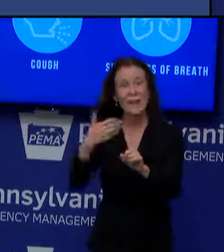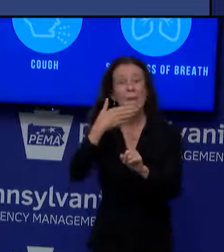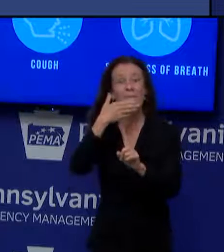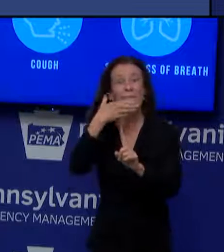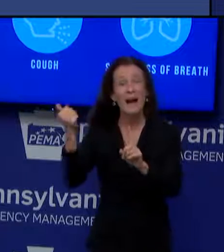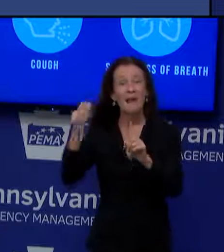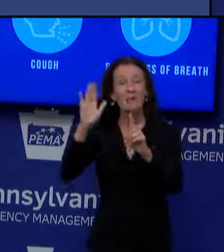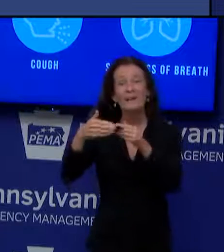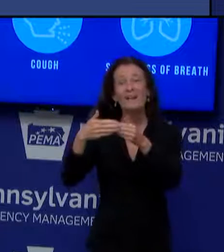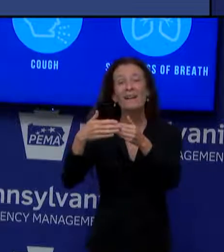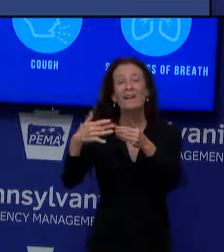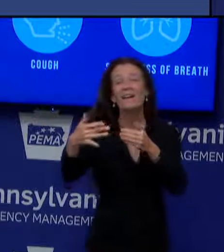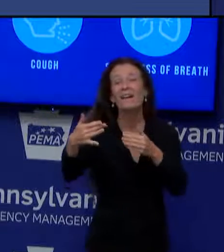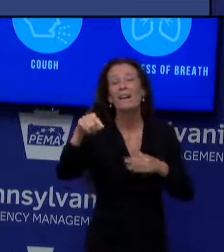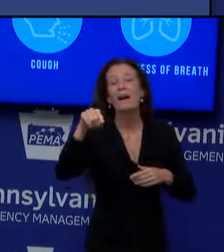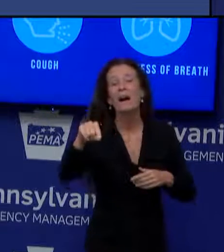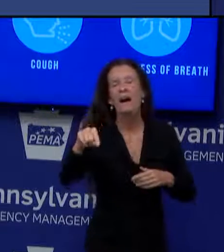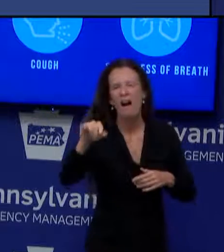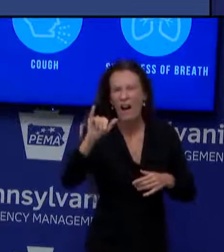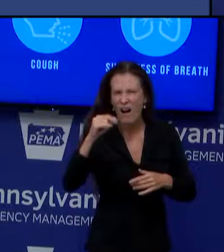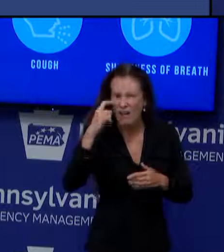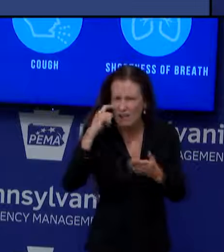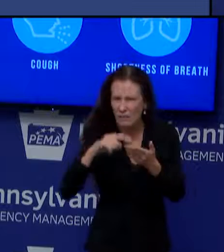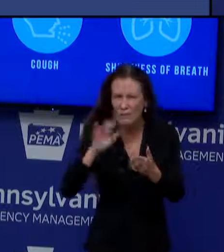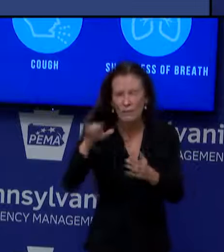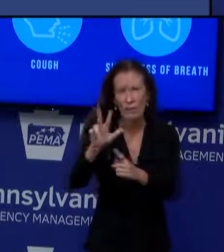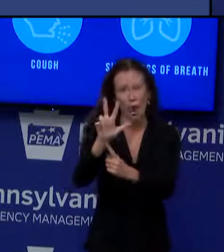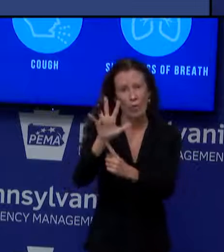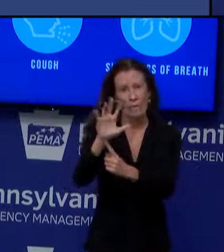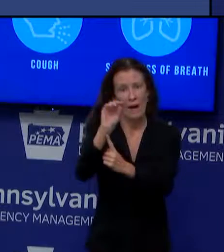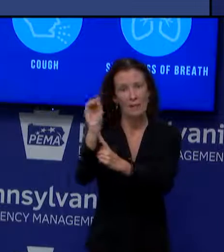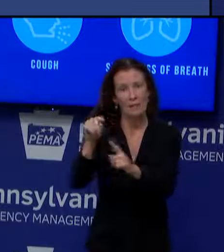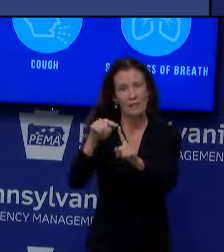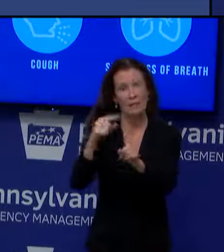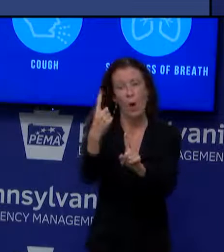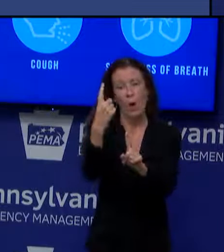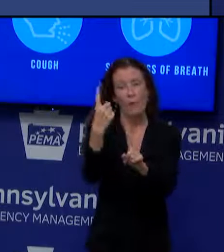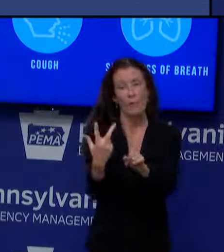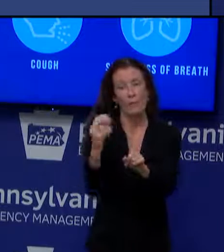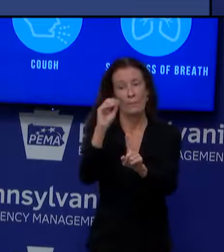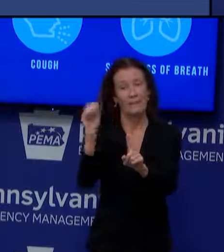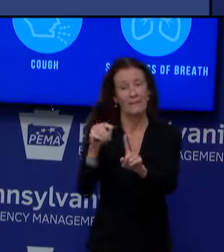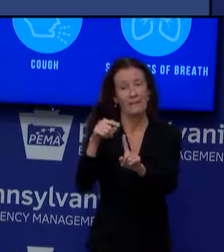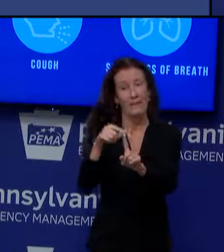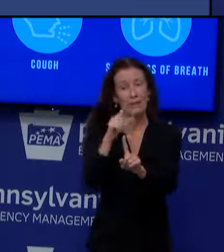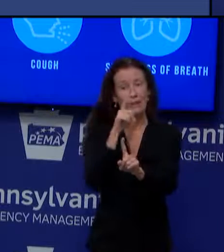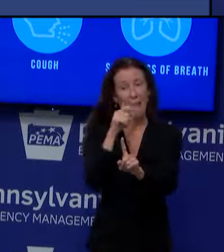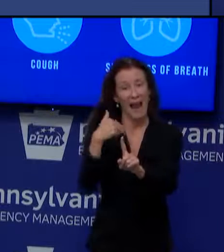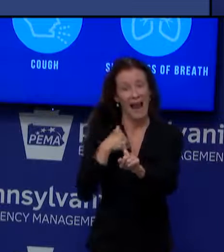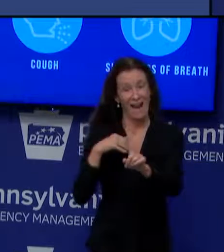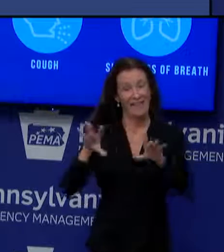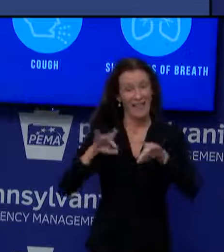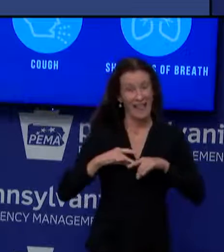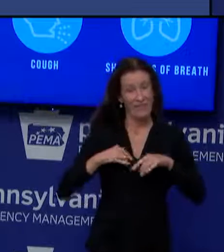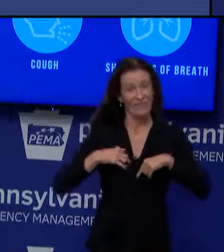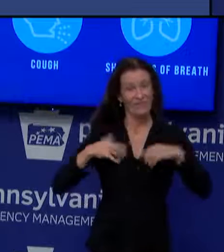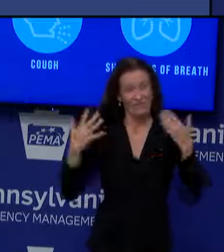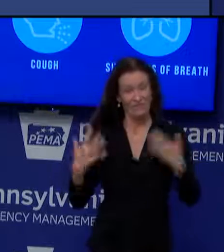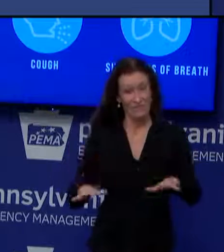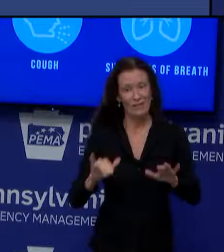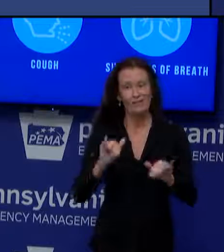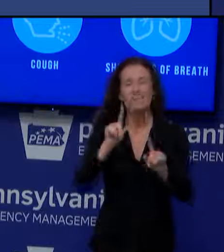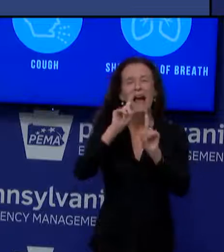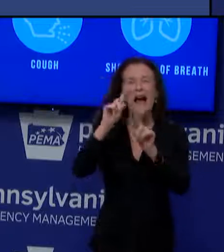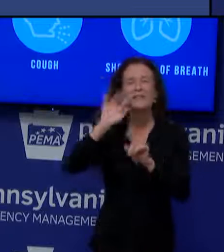35%, or over 1/3 of individuals who had the virus and participated in a telephone survey said that they